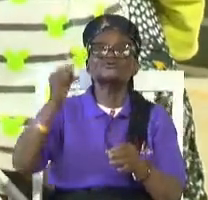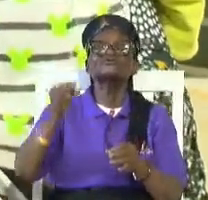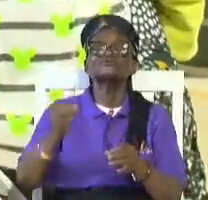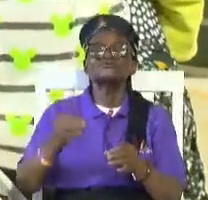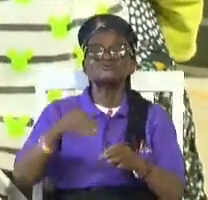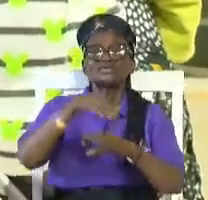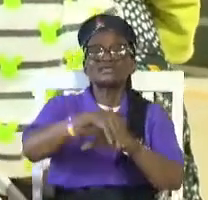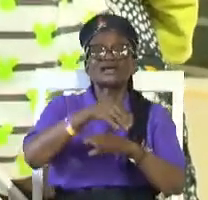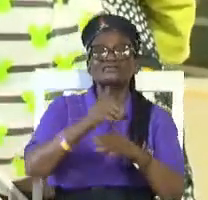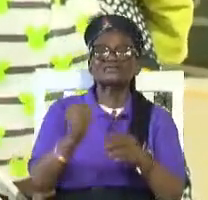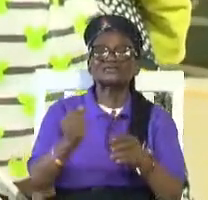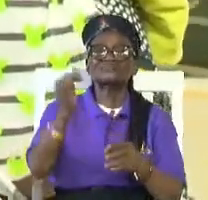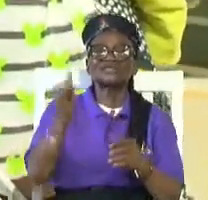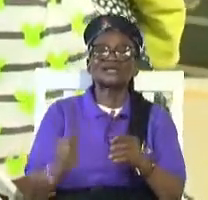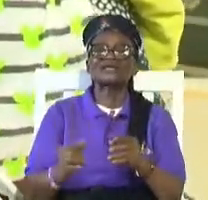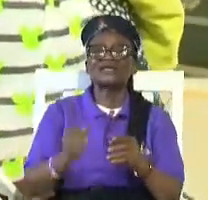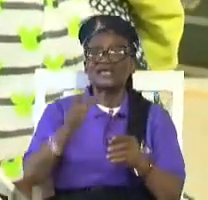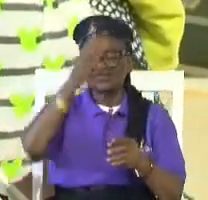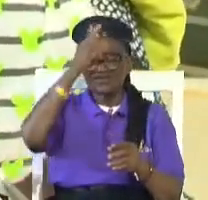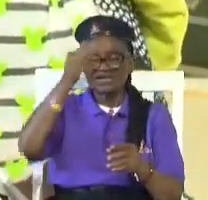Gio prayed.